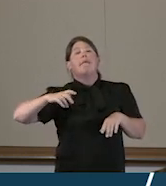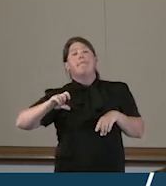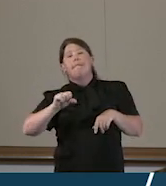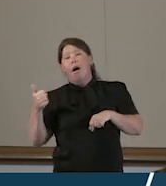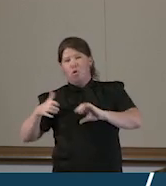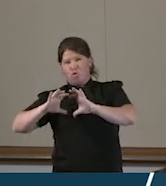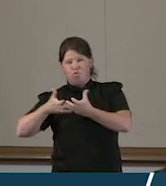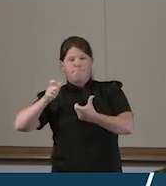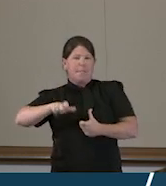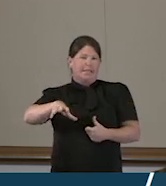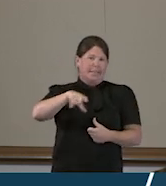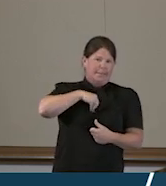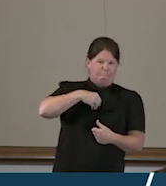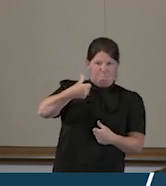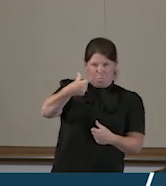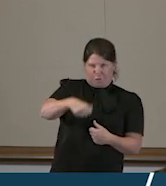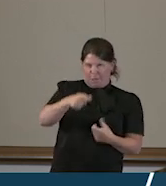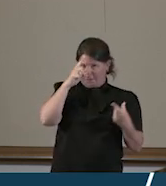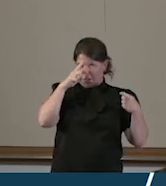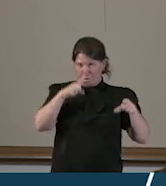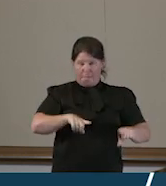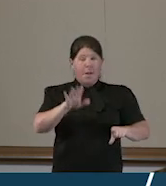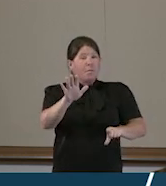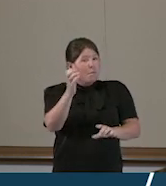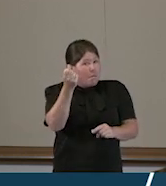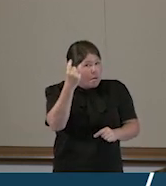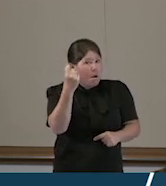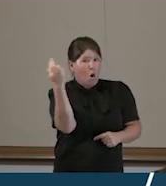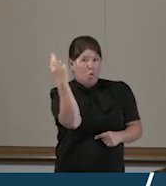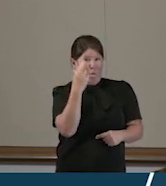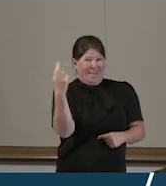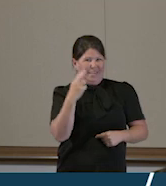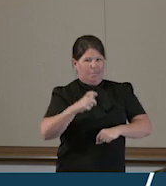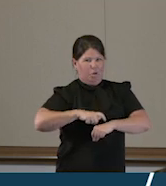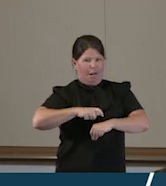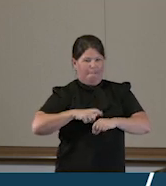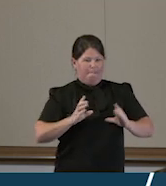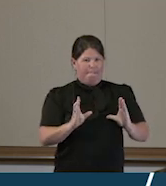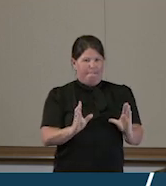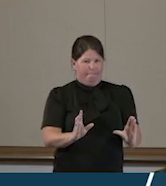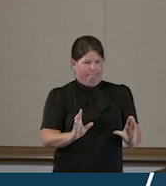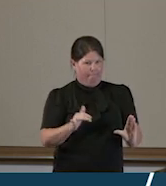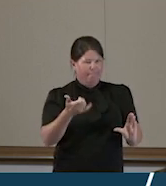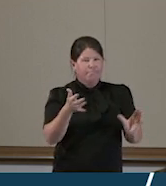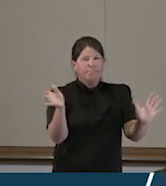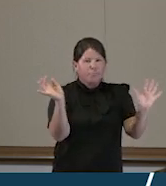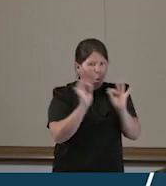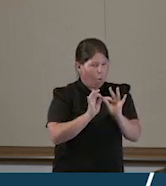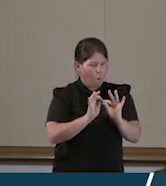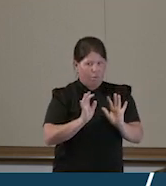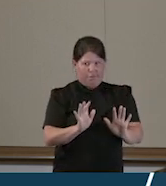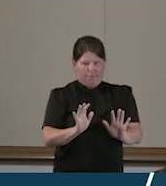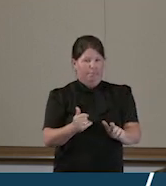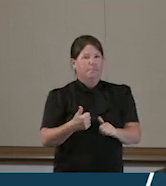or reject the agreement within a reasonable time. This is super important. I'm going to pause.